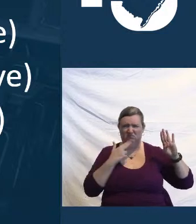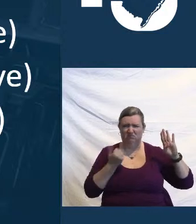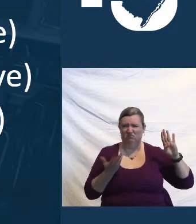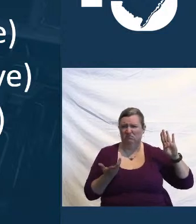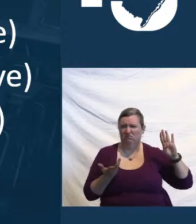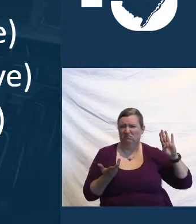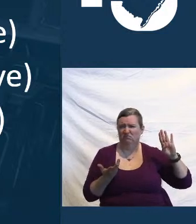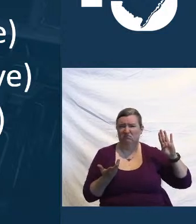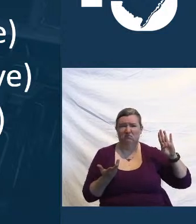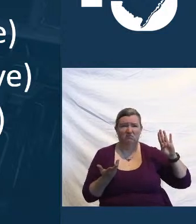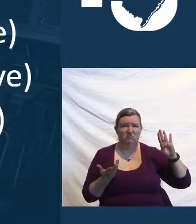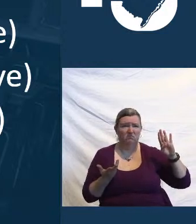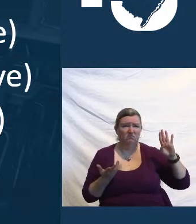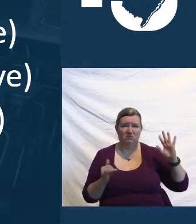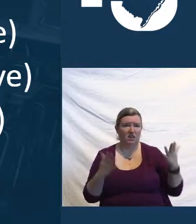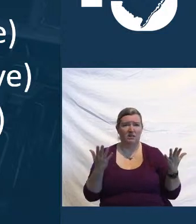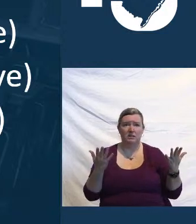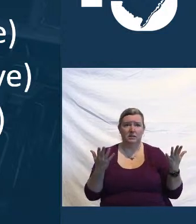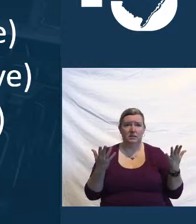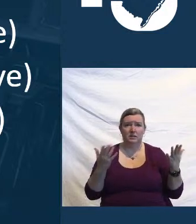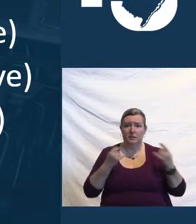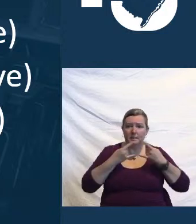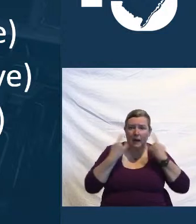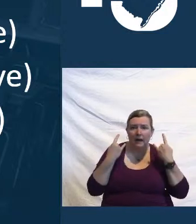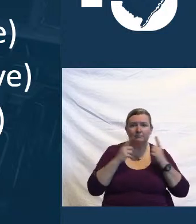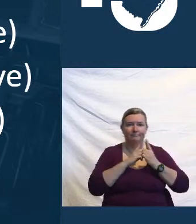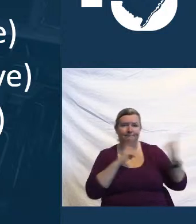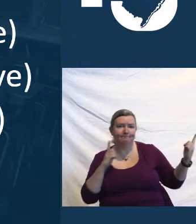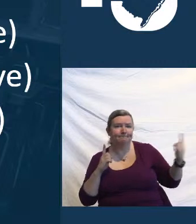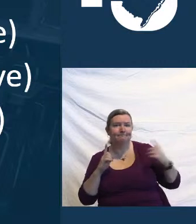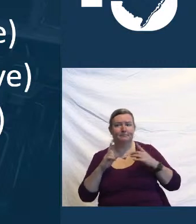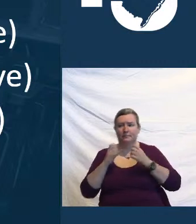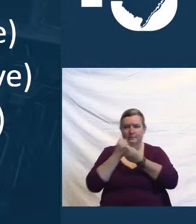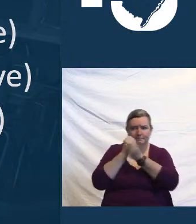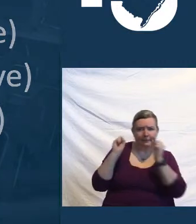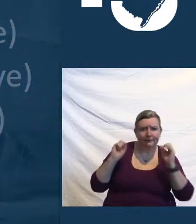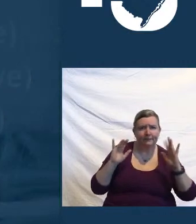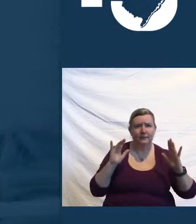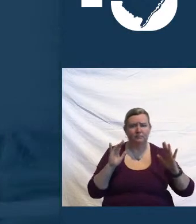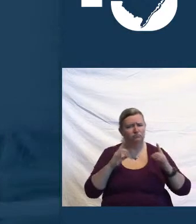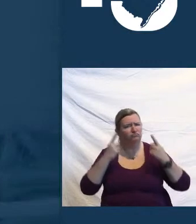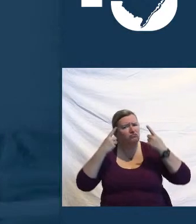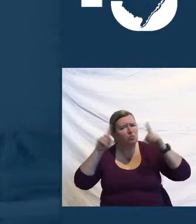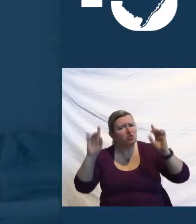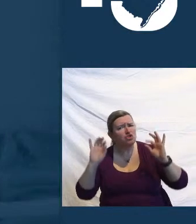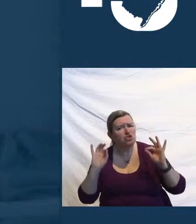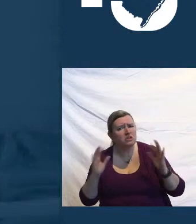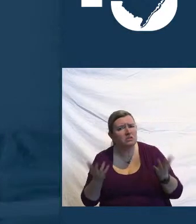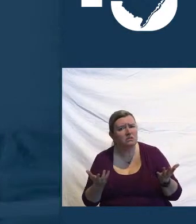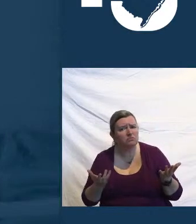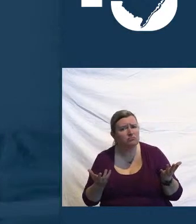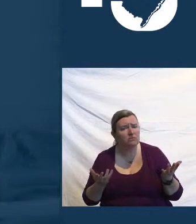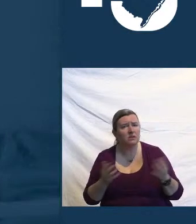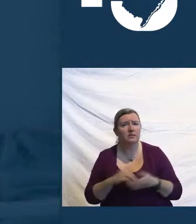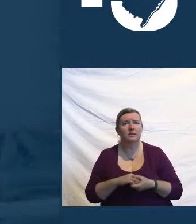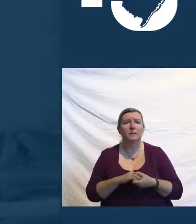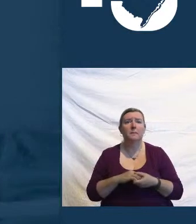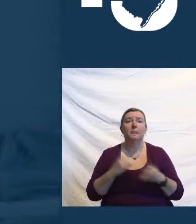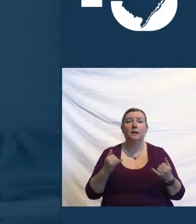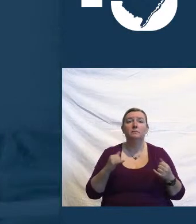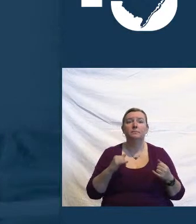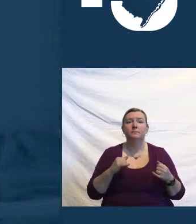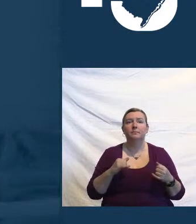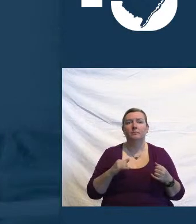and it can only be enhanced through vaccination. Let's also, in that respect, take a quick look at the latest breakthrough